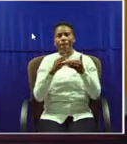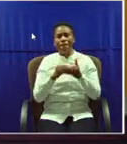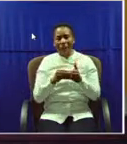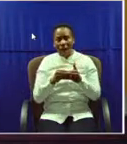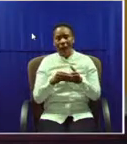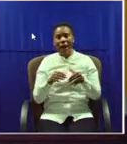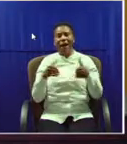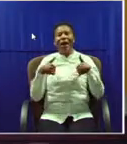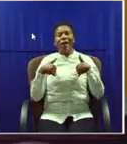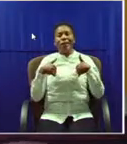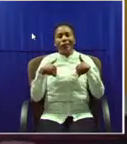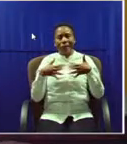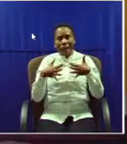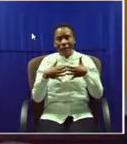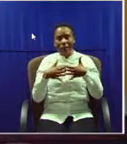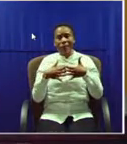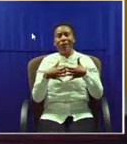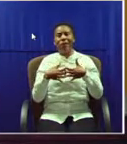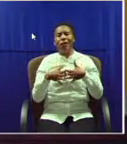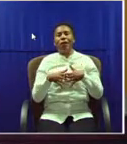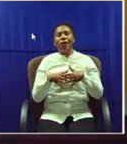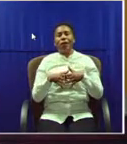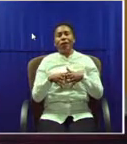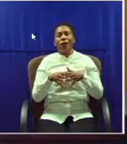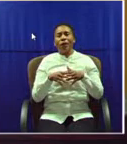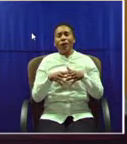his opening statements,